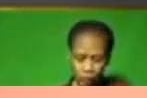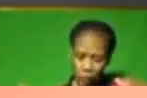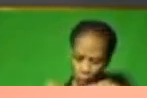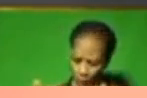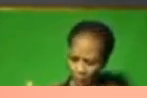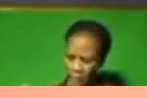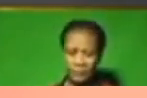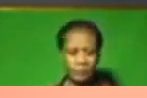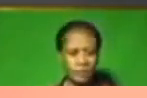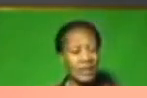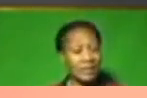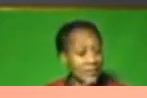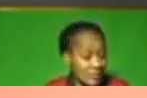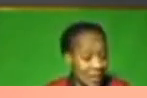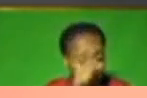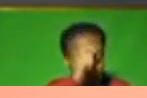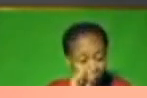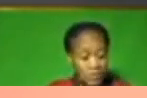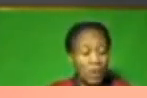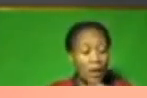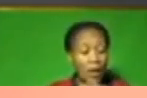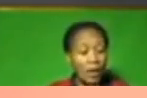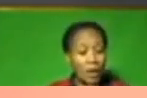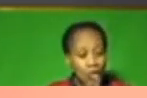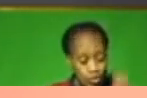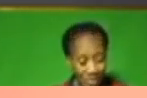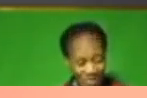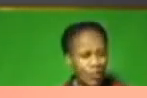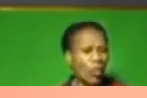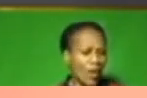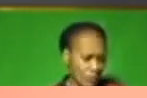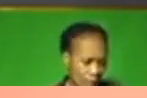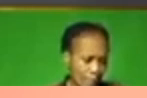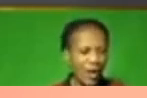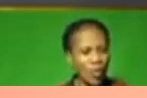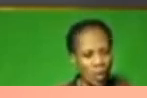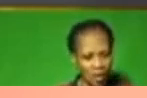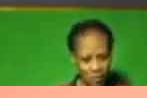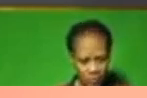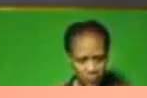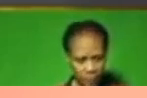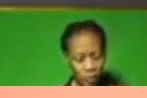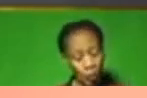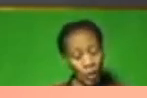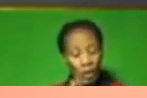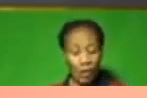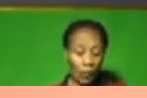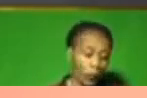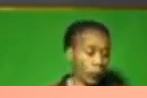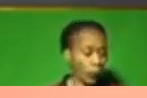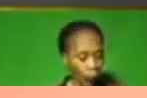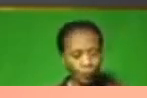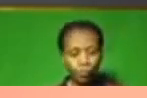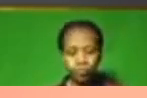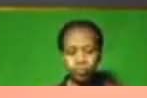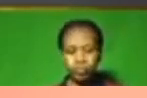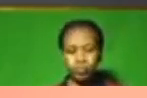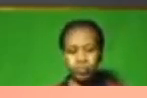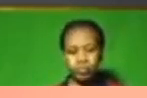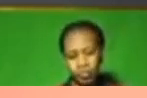in empowering girls and young women. We have made important progress in